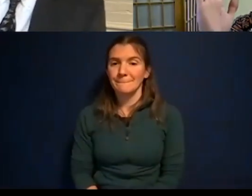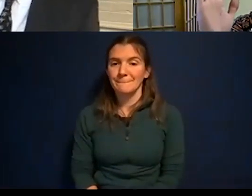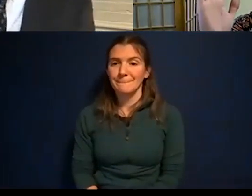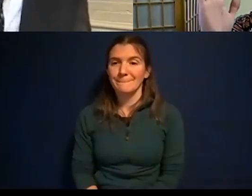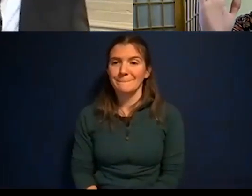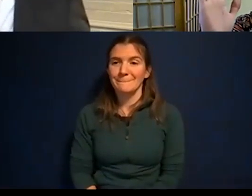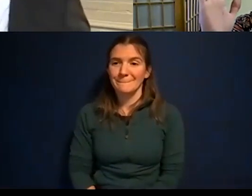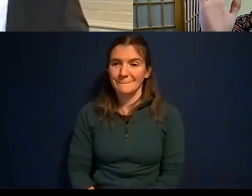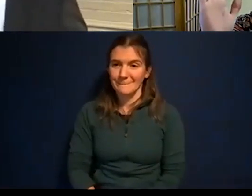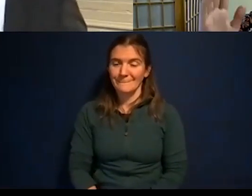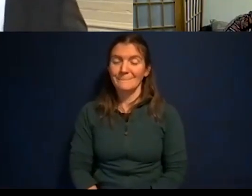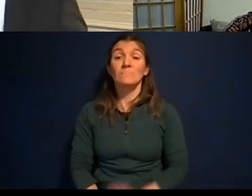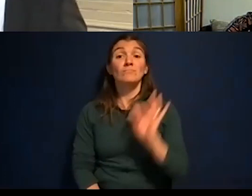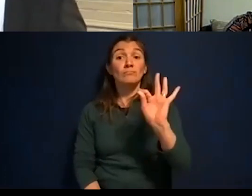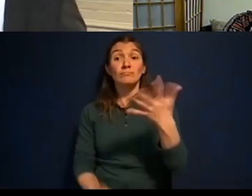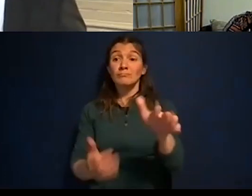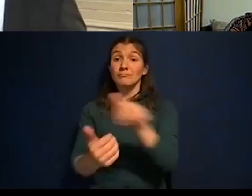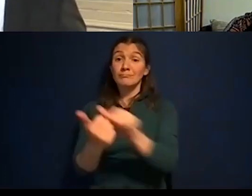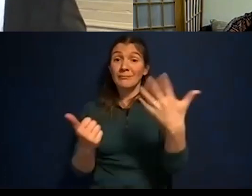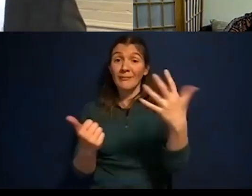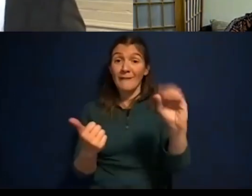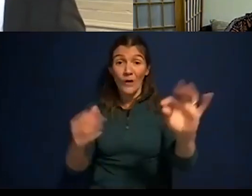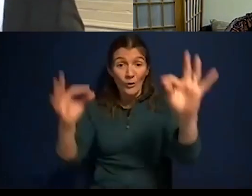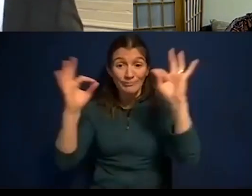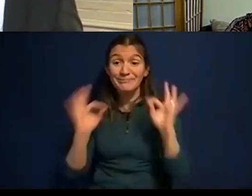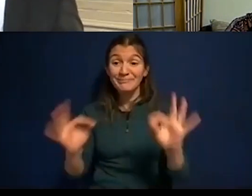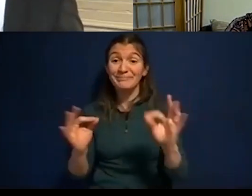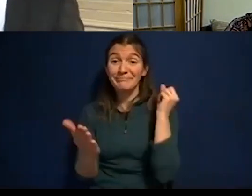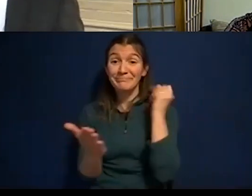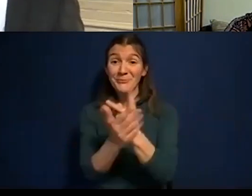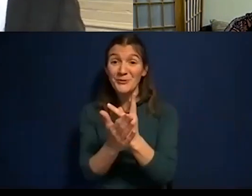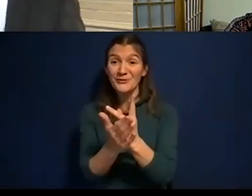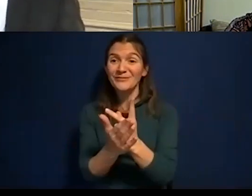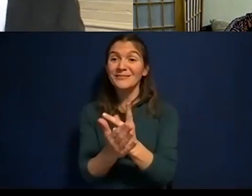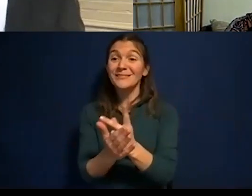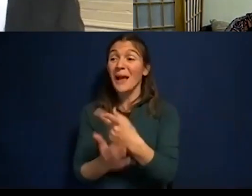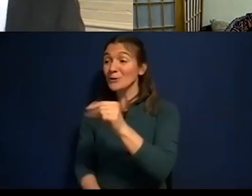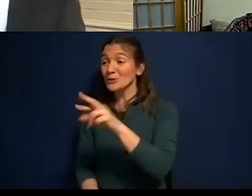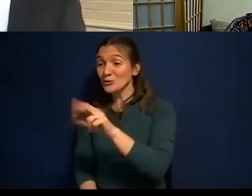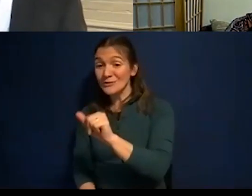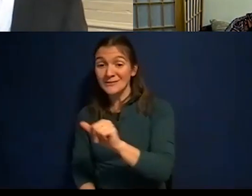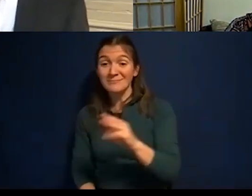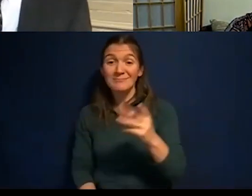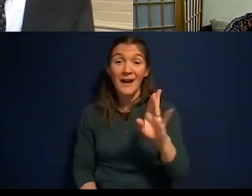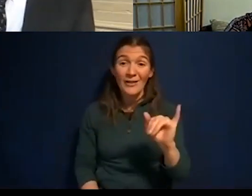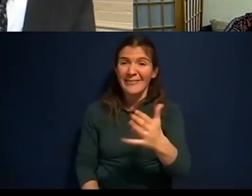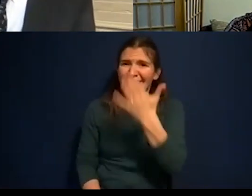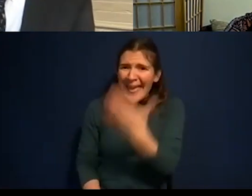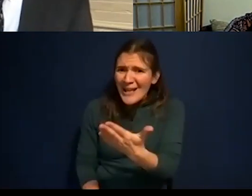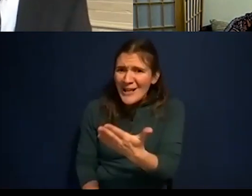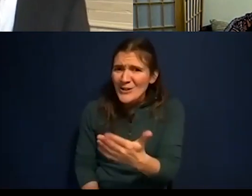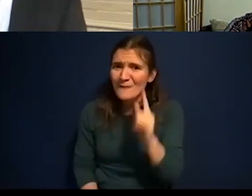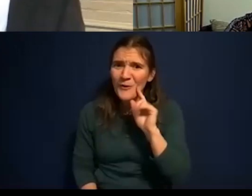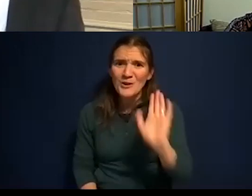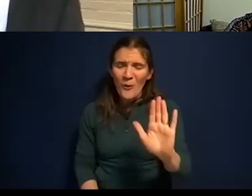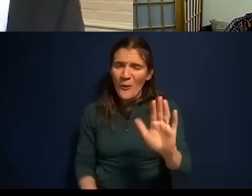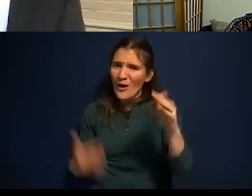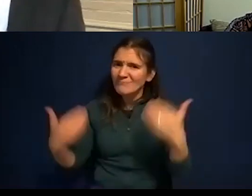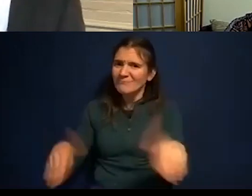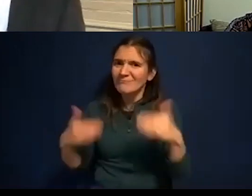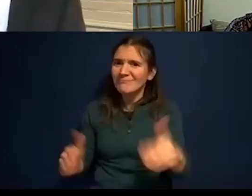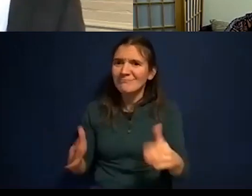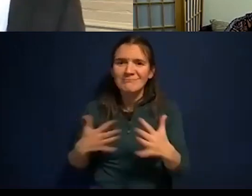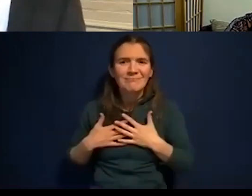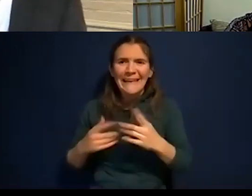Aye. Okay, the motion has carried. And again, Patricia and Mel, we thank you for this